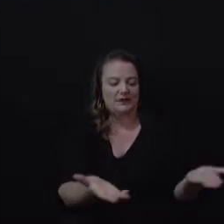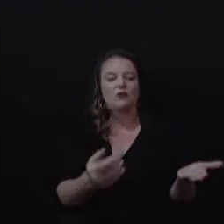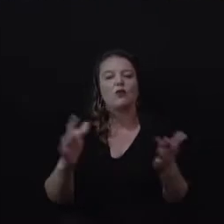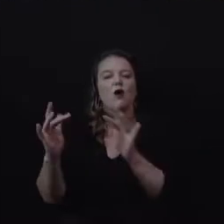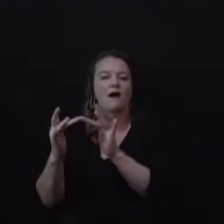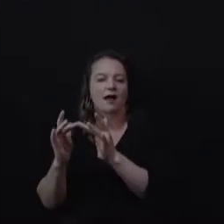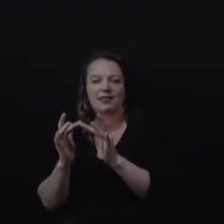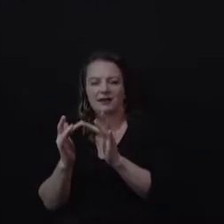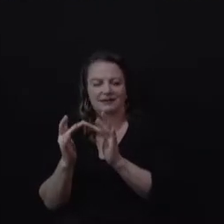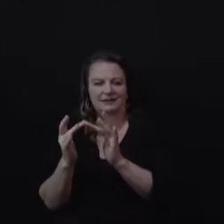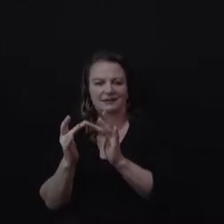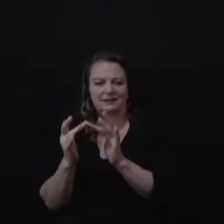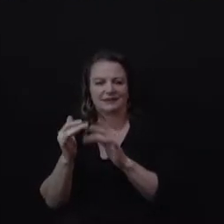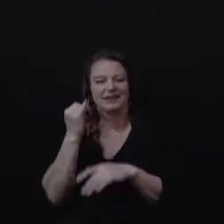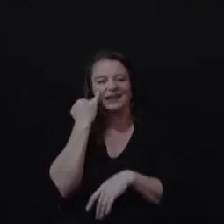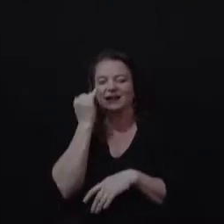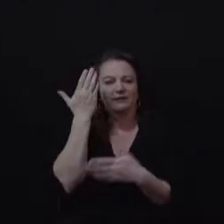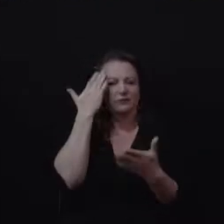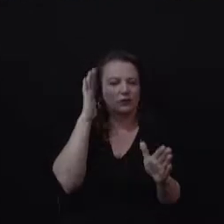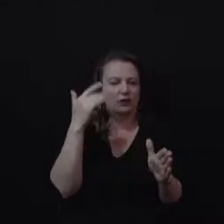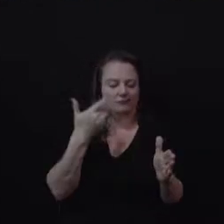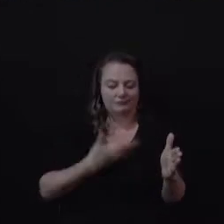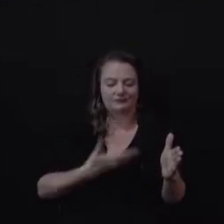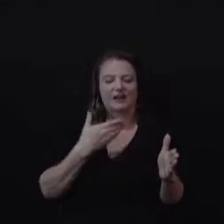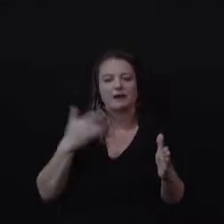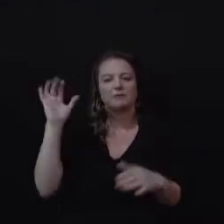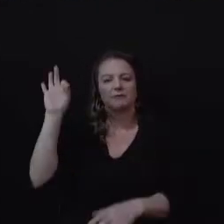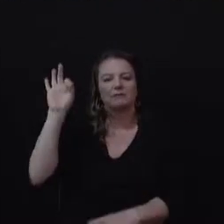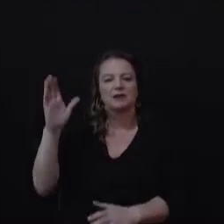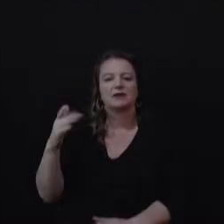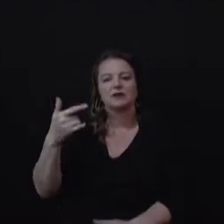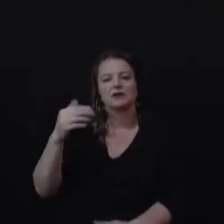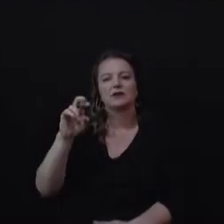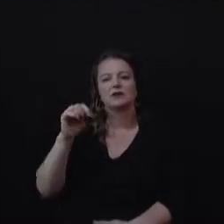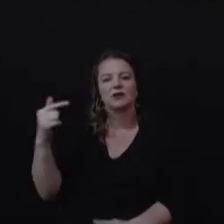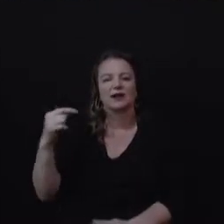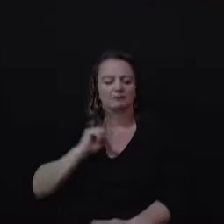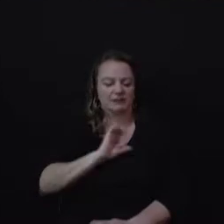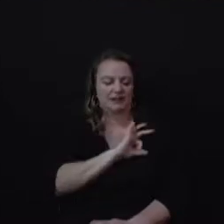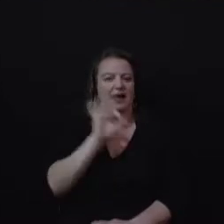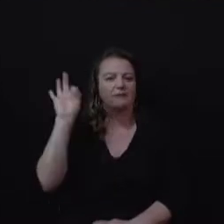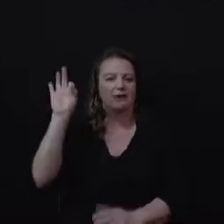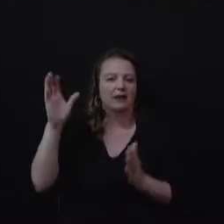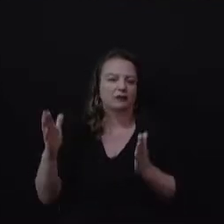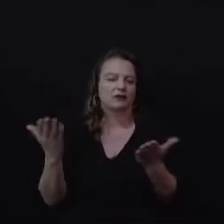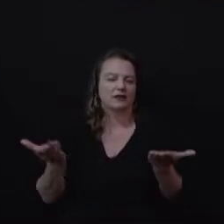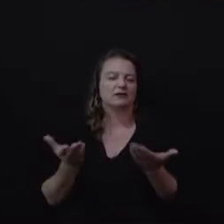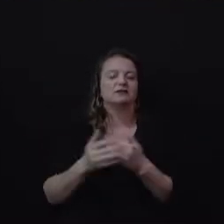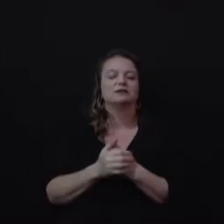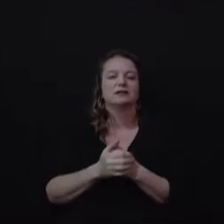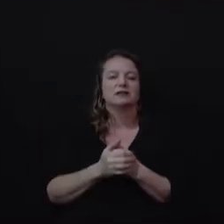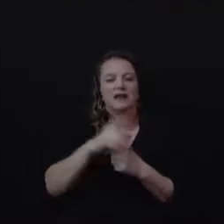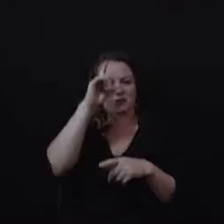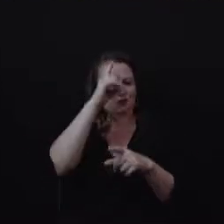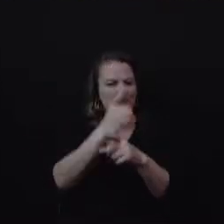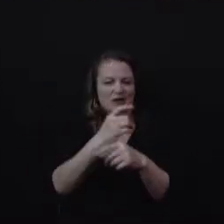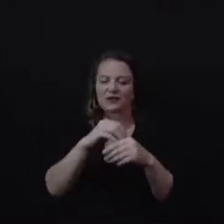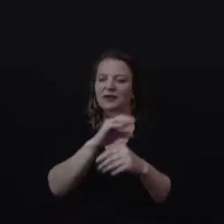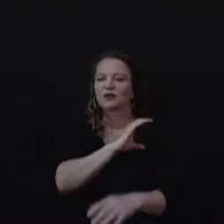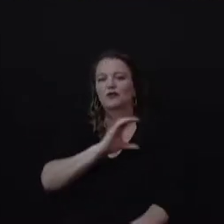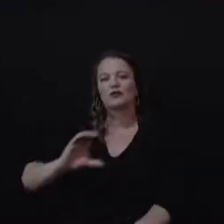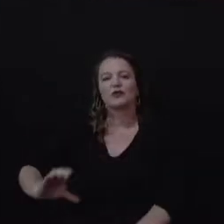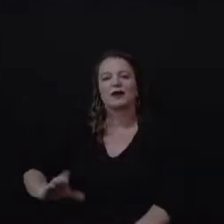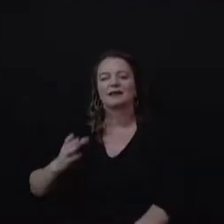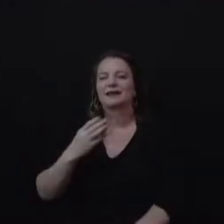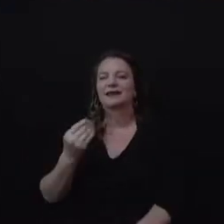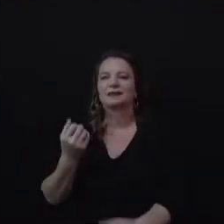online. For those who may not know me, I'm Pastor Greg. I'm one of the staff pastors here at the church. I'm your brother in Christ, and I'm